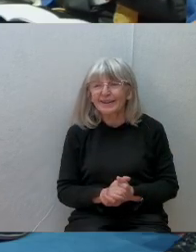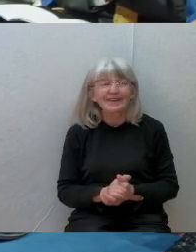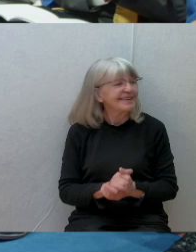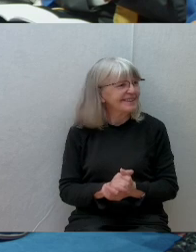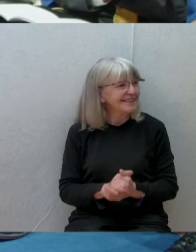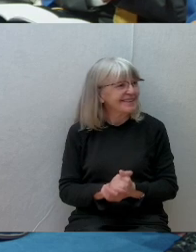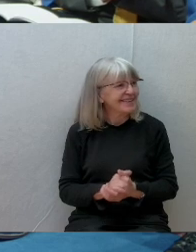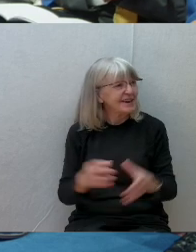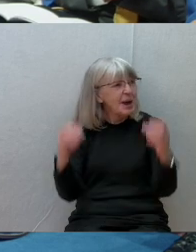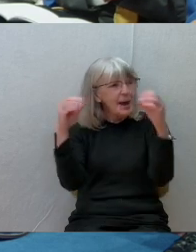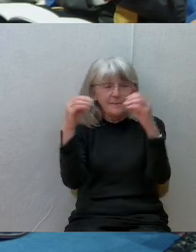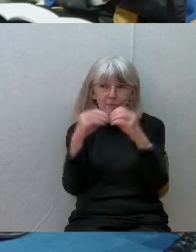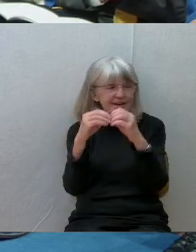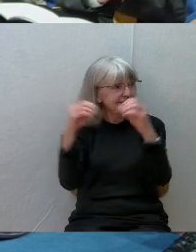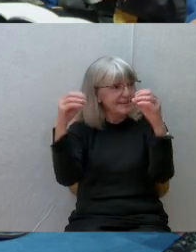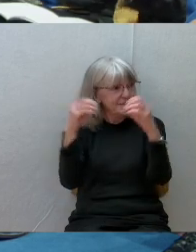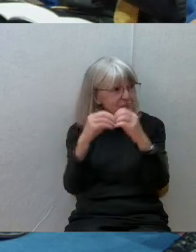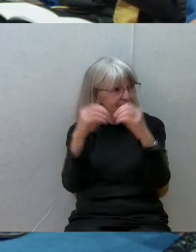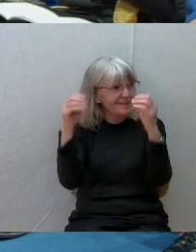Brindis Blackadder.